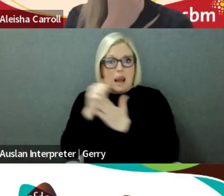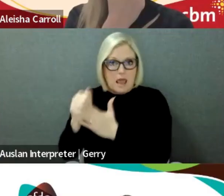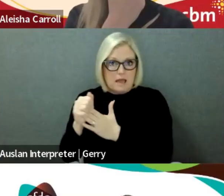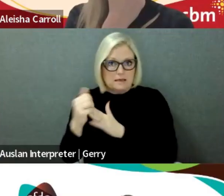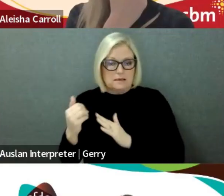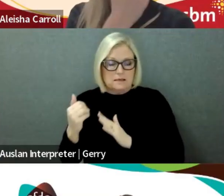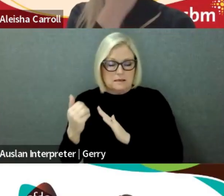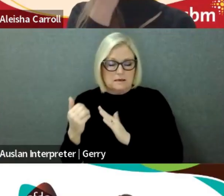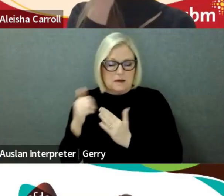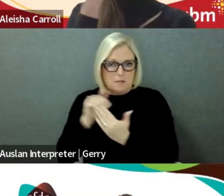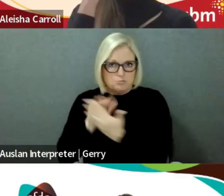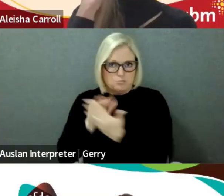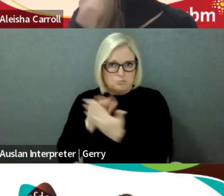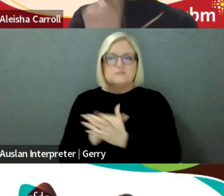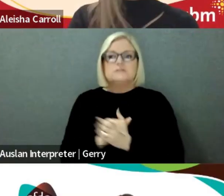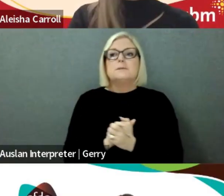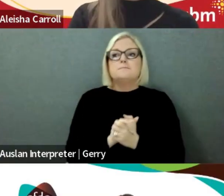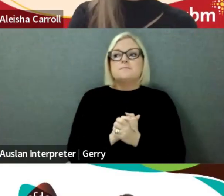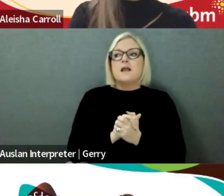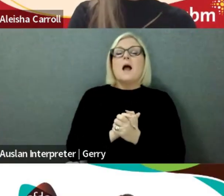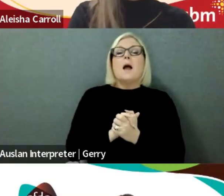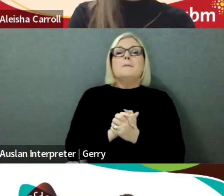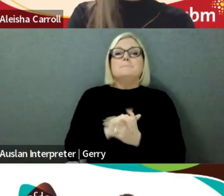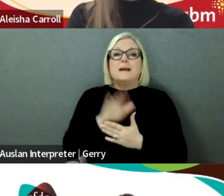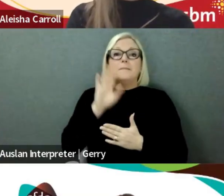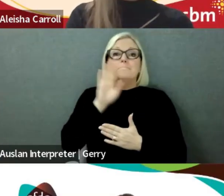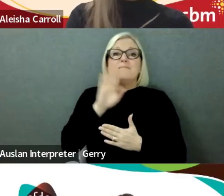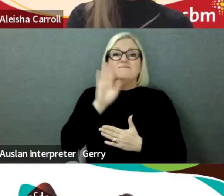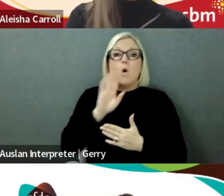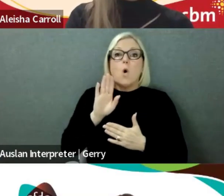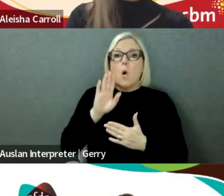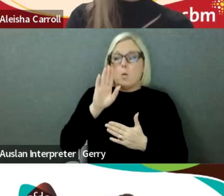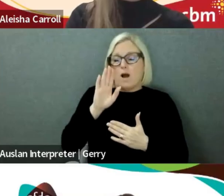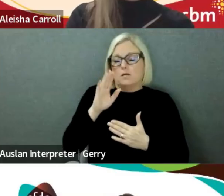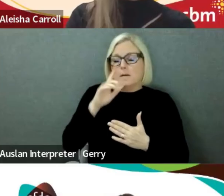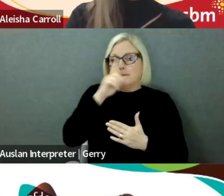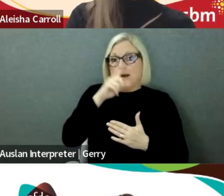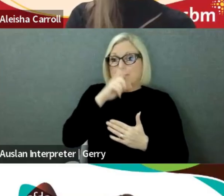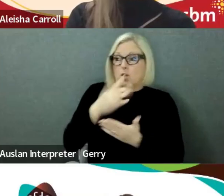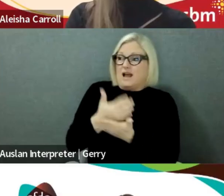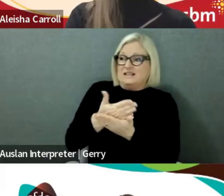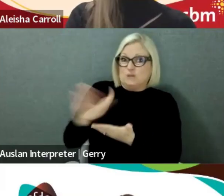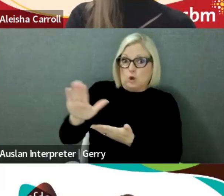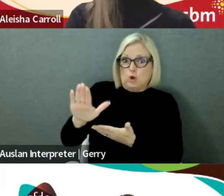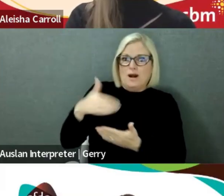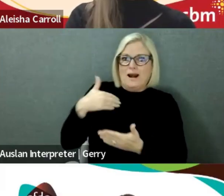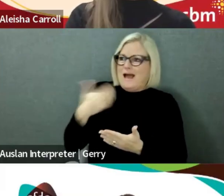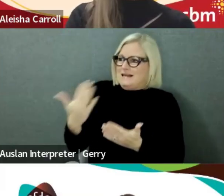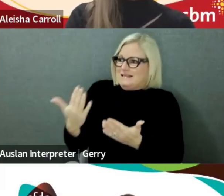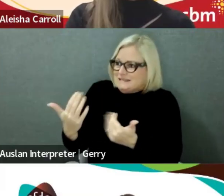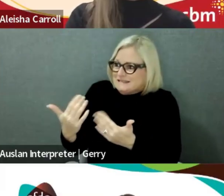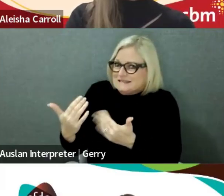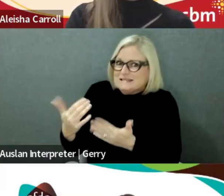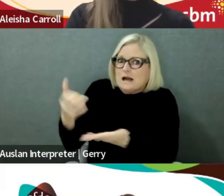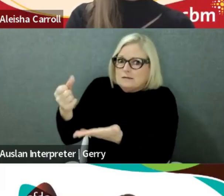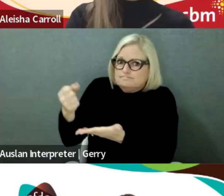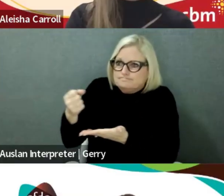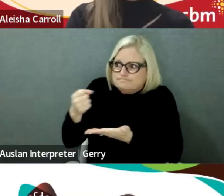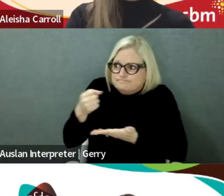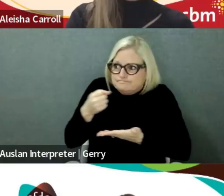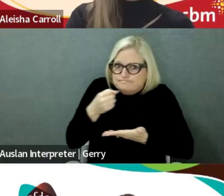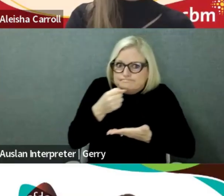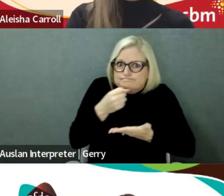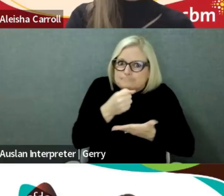psychosocial disability move from exclusion to belonging. A strong OPD with good knowledge and understanding of rights